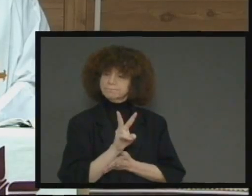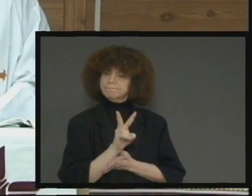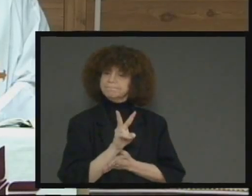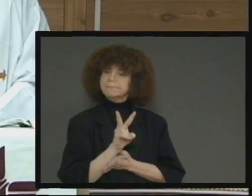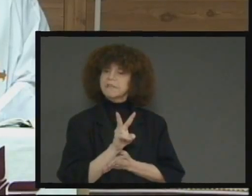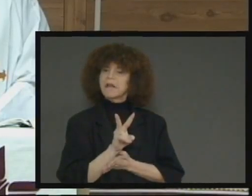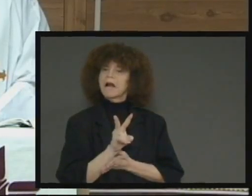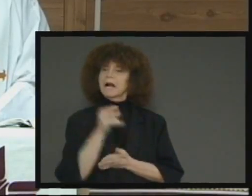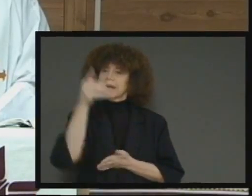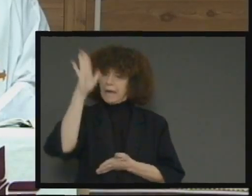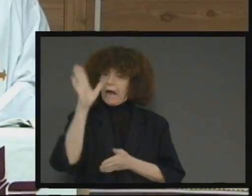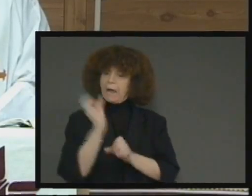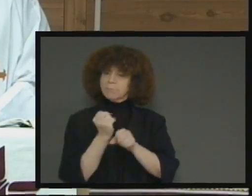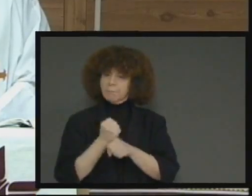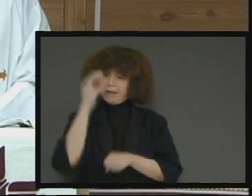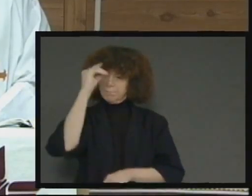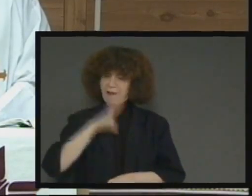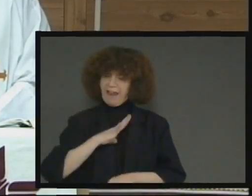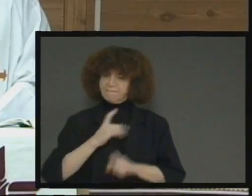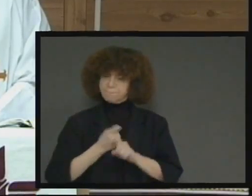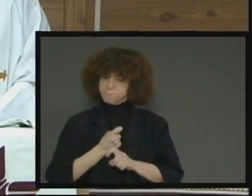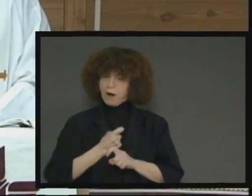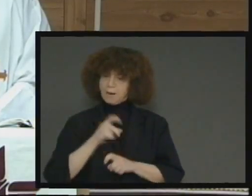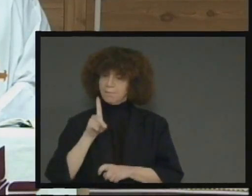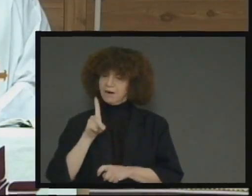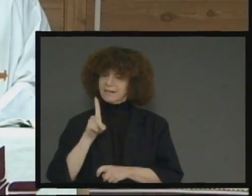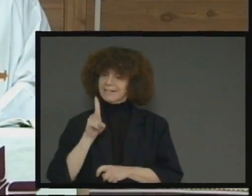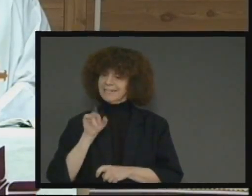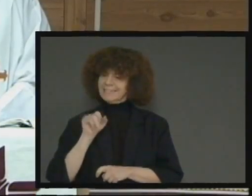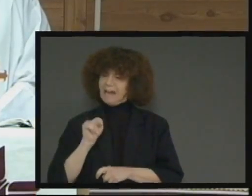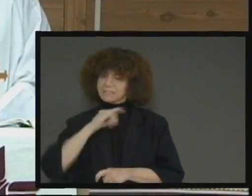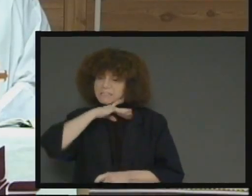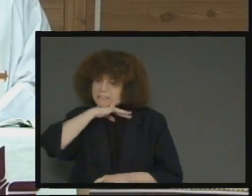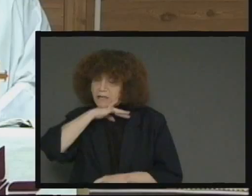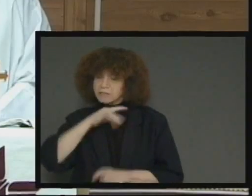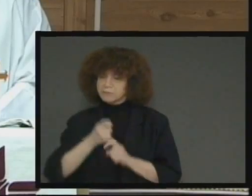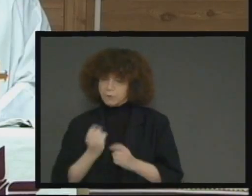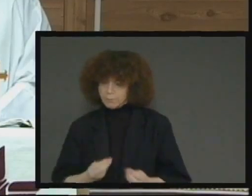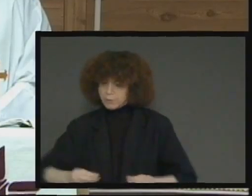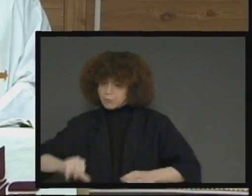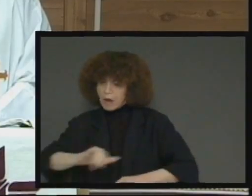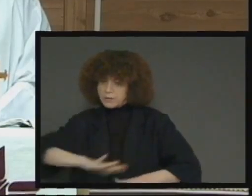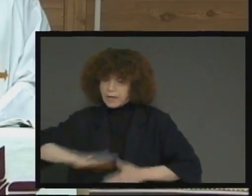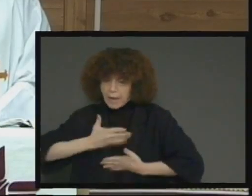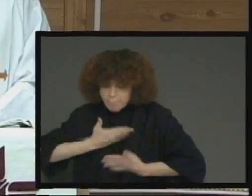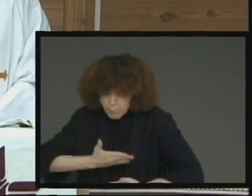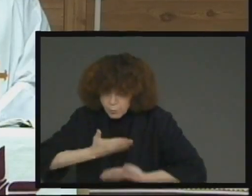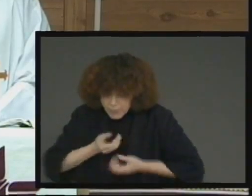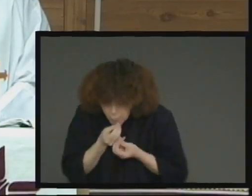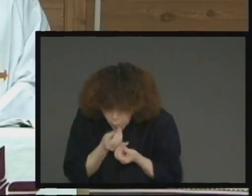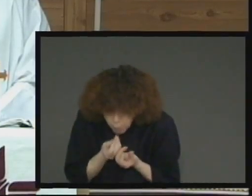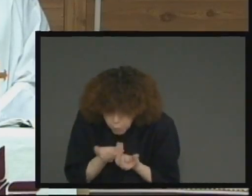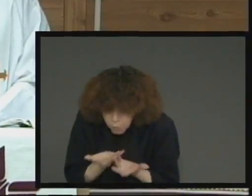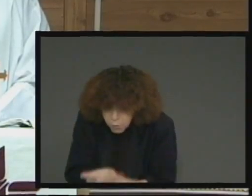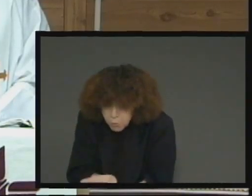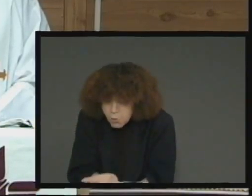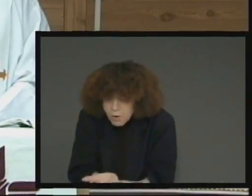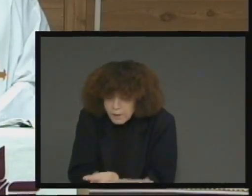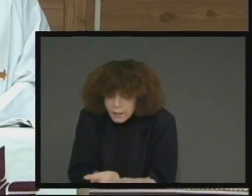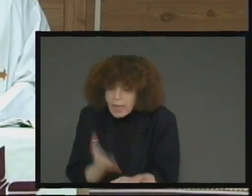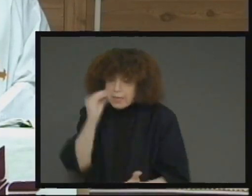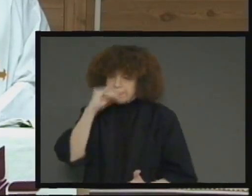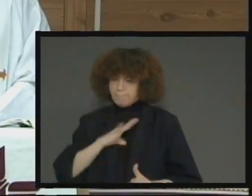rose again from the dead. He ascended into heaven and sits at the right hand of God the Father Almighty. From thence he